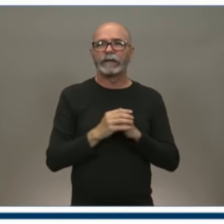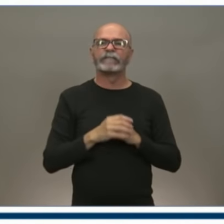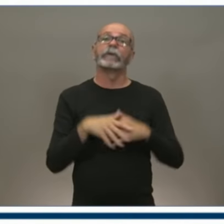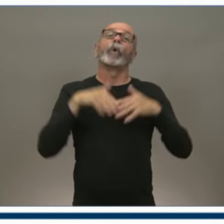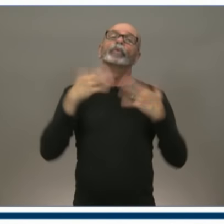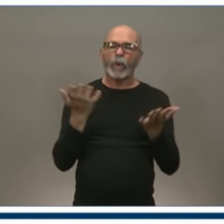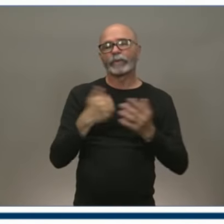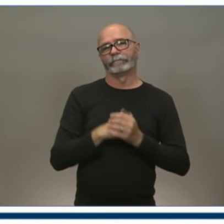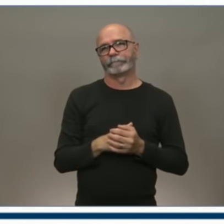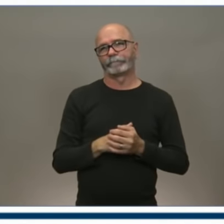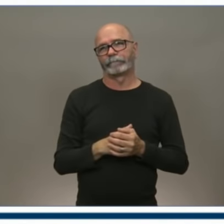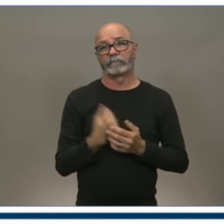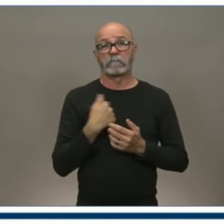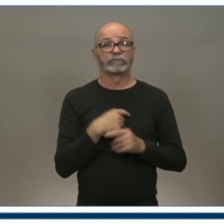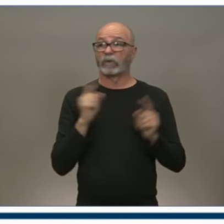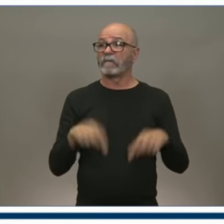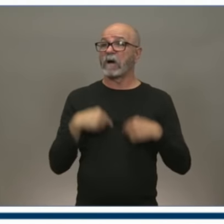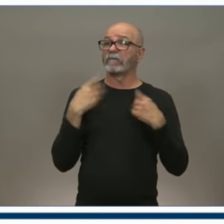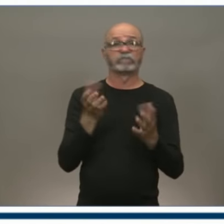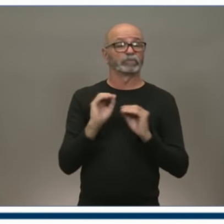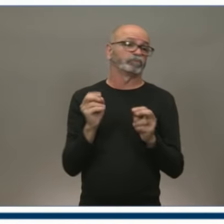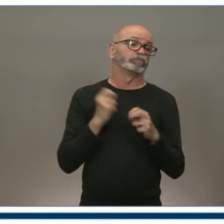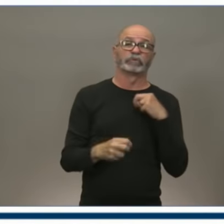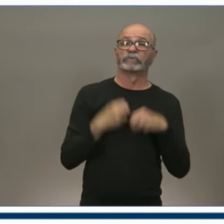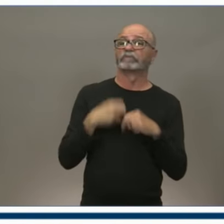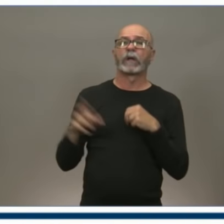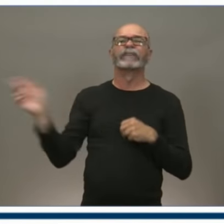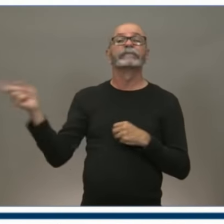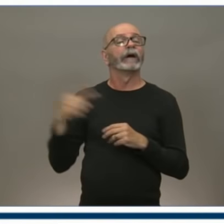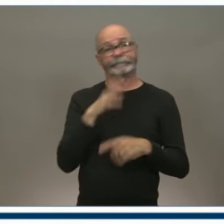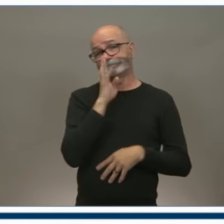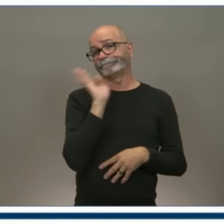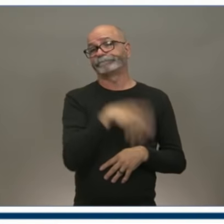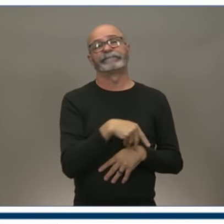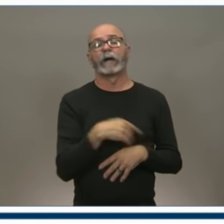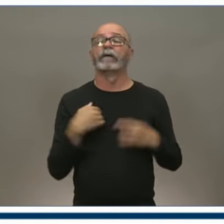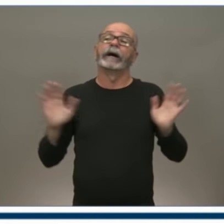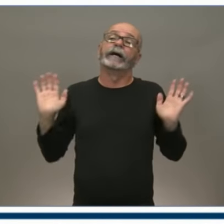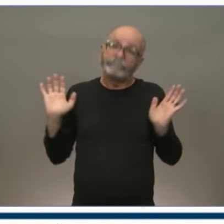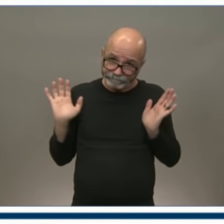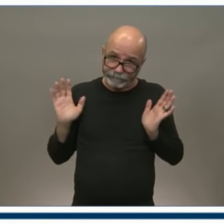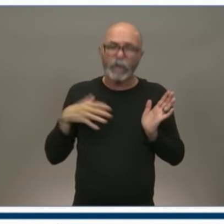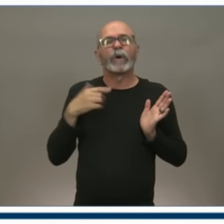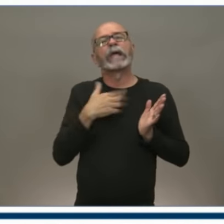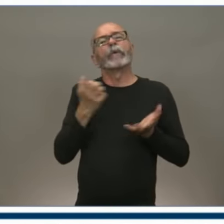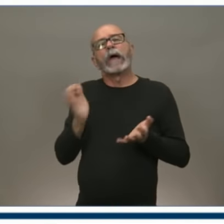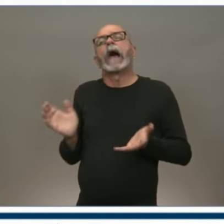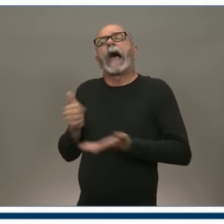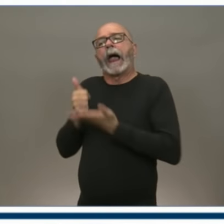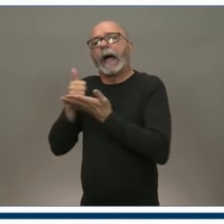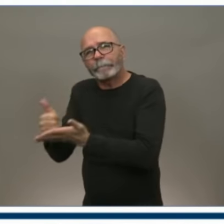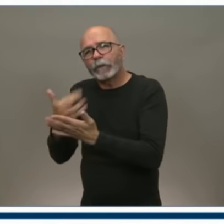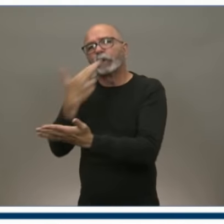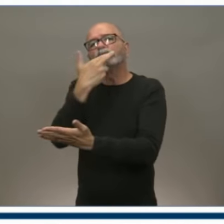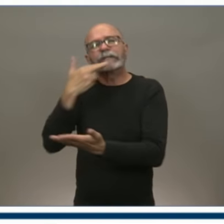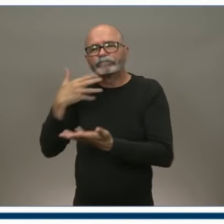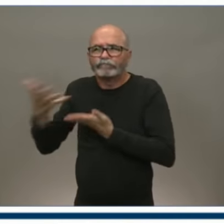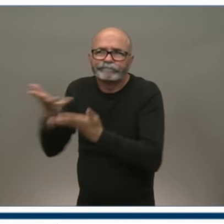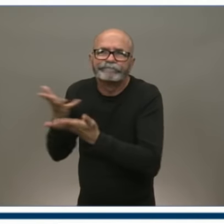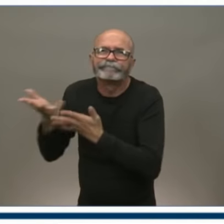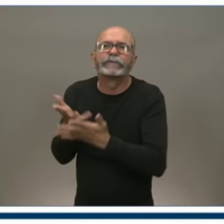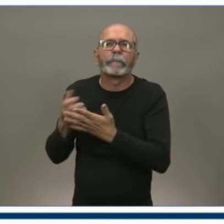We haven't had any problems of people not doing it. It's just we're working as particularly with the restaurant sector to make sure they were very